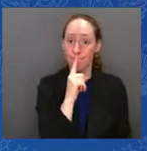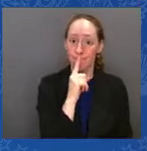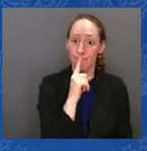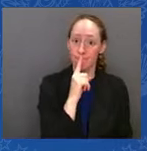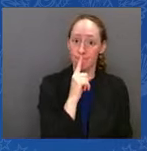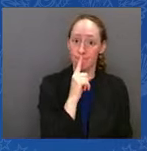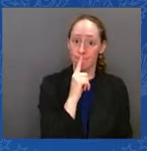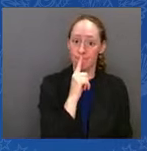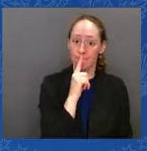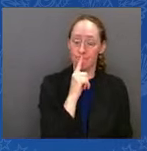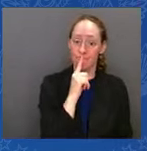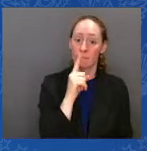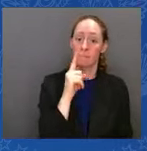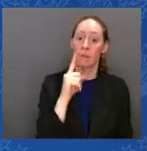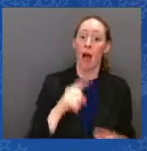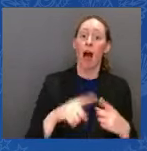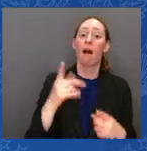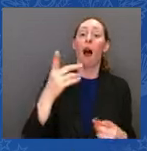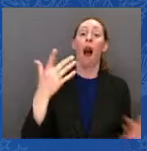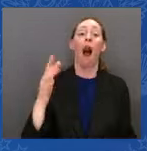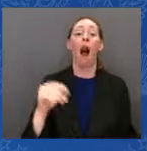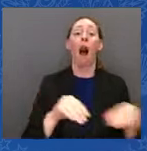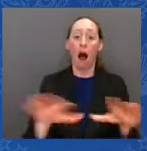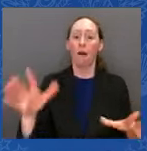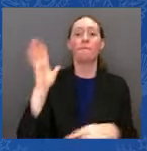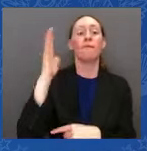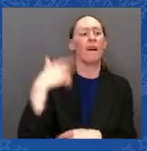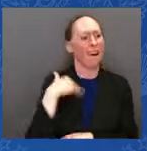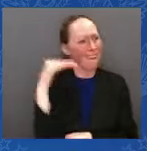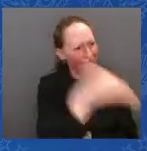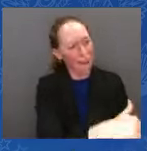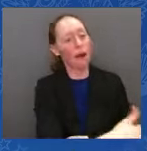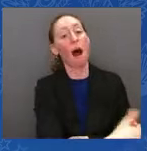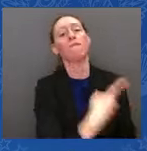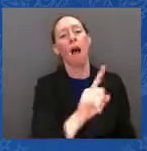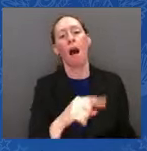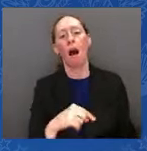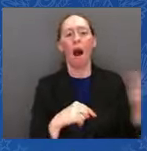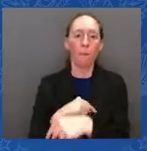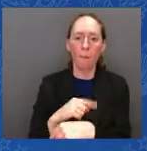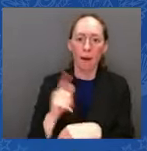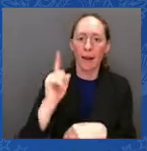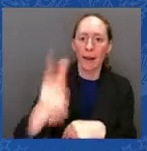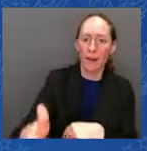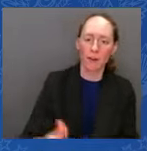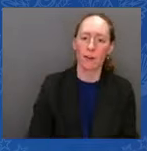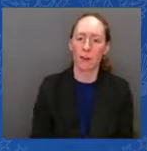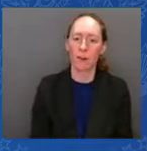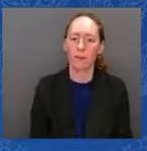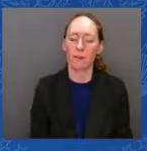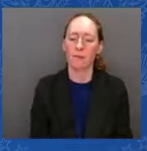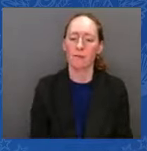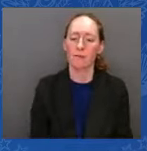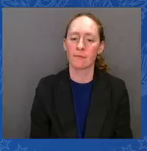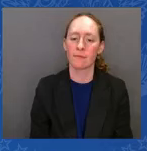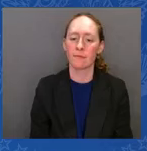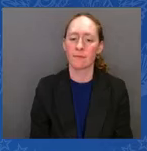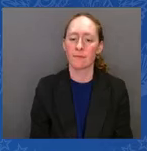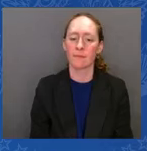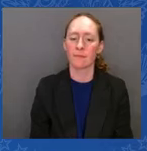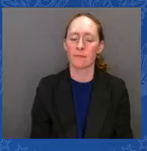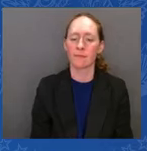I invited him to the White House. So, folks, look, let's be clear. The debt we're talking about is accumulated over 200